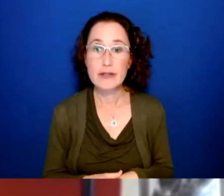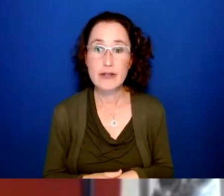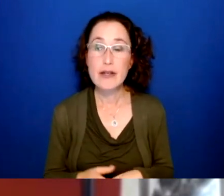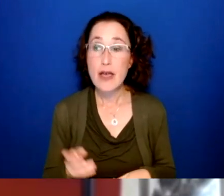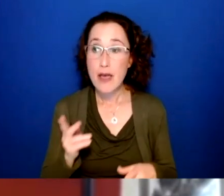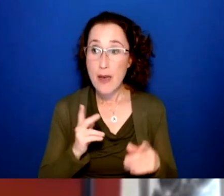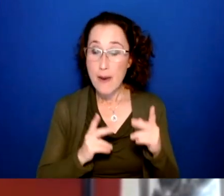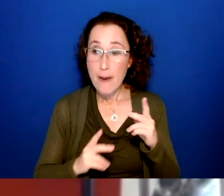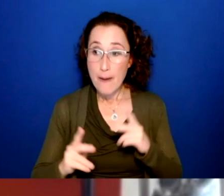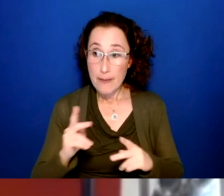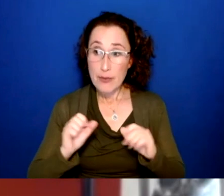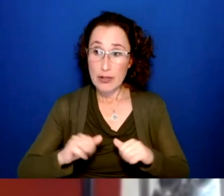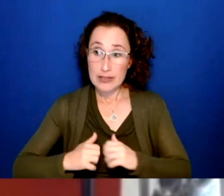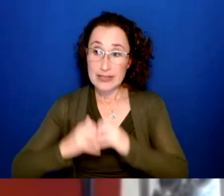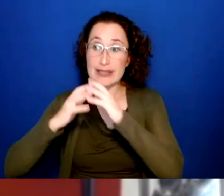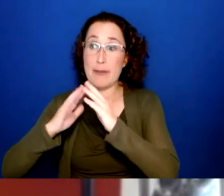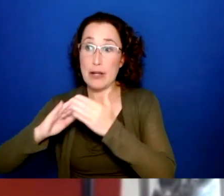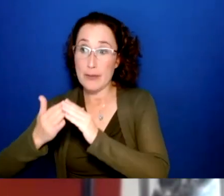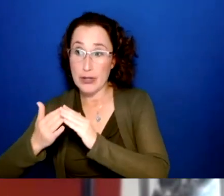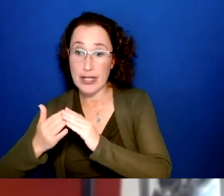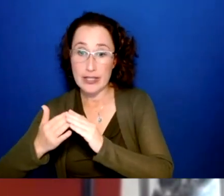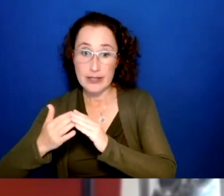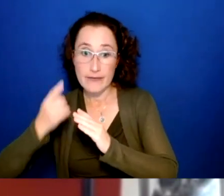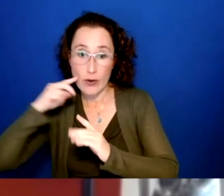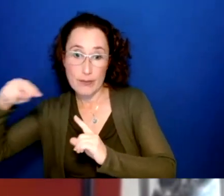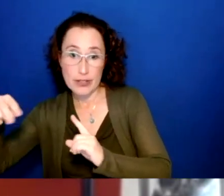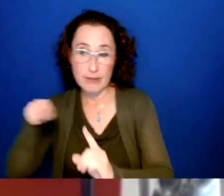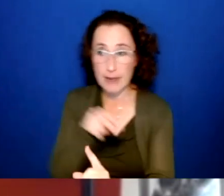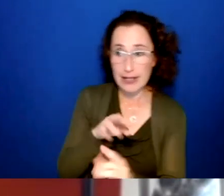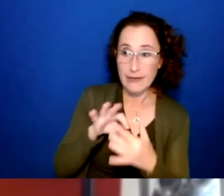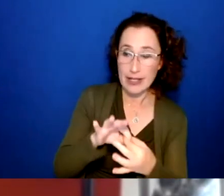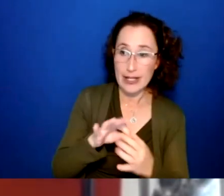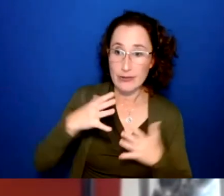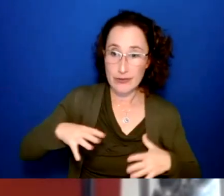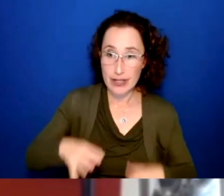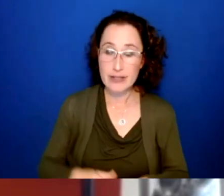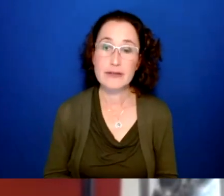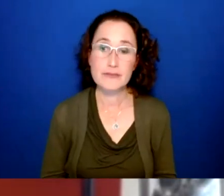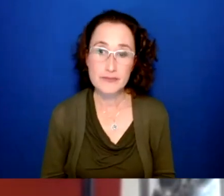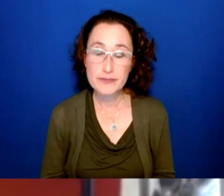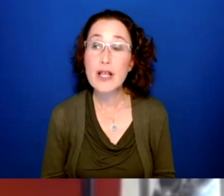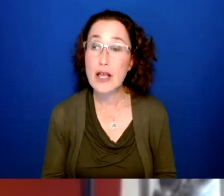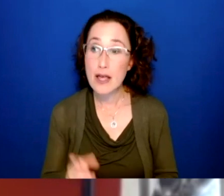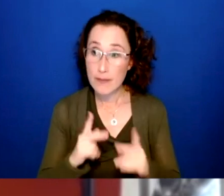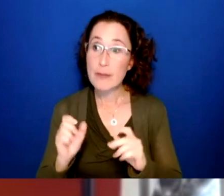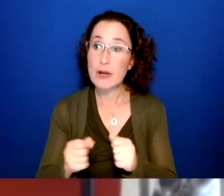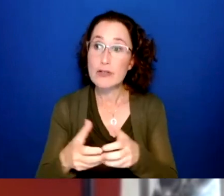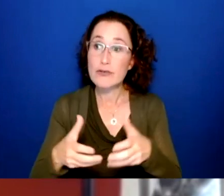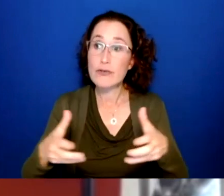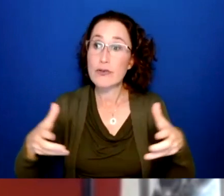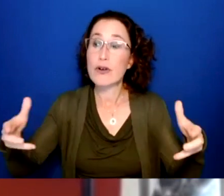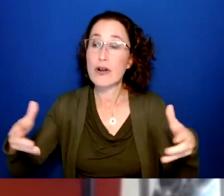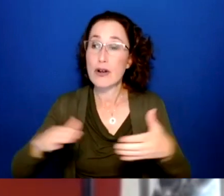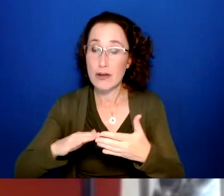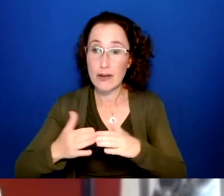different ways of seeing this thing. And in the modern way the internet works, people could grow those communities to the point that it becomes a social